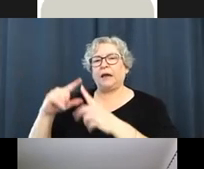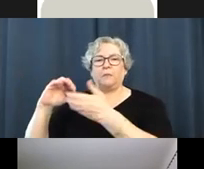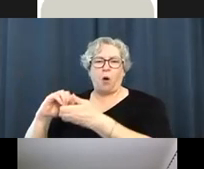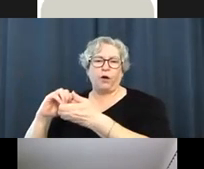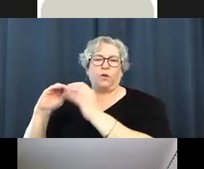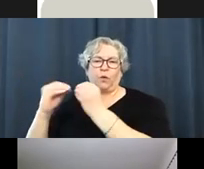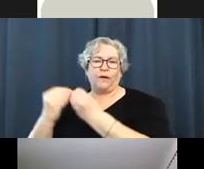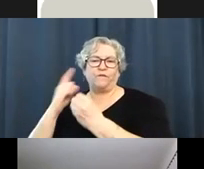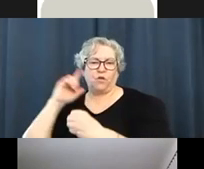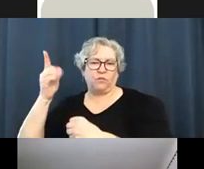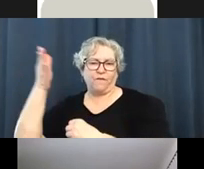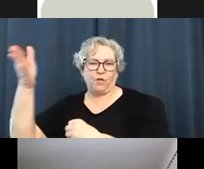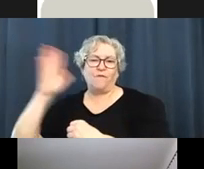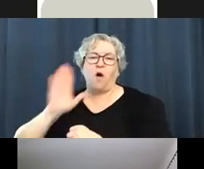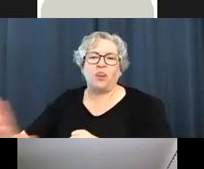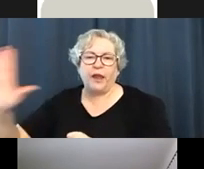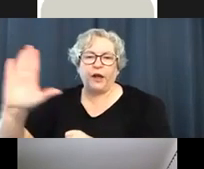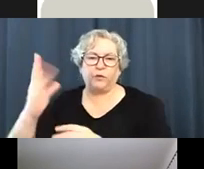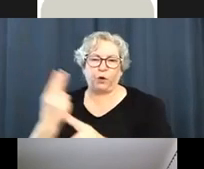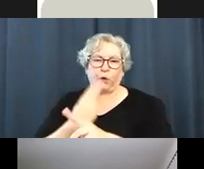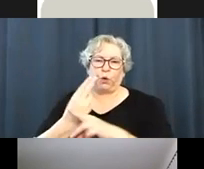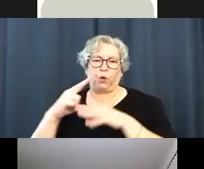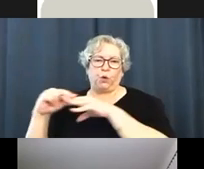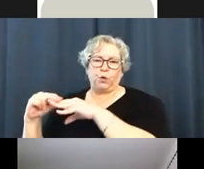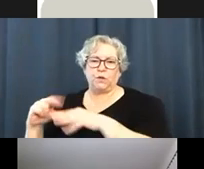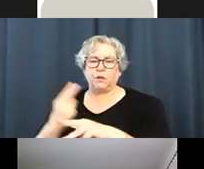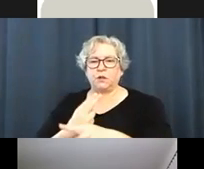the future for their future use. Next slide.